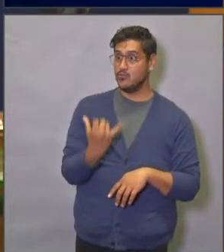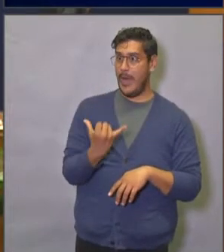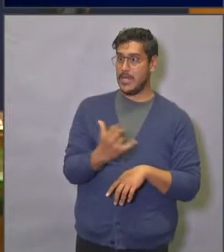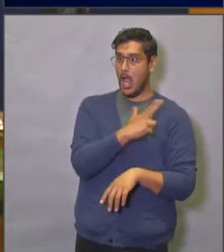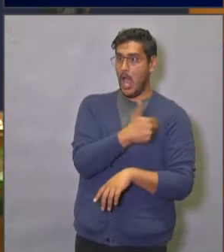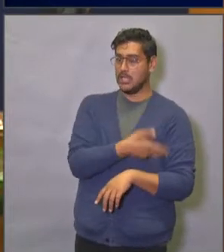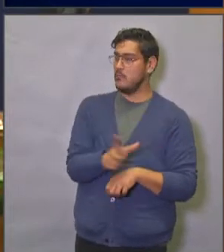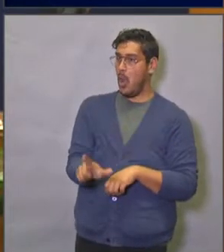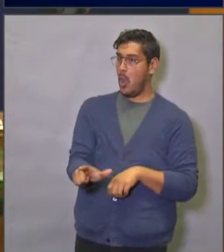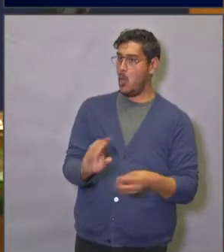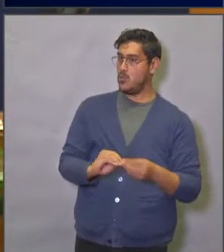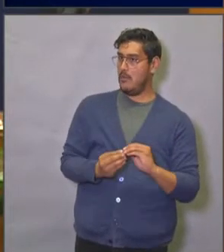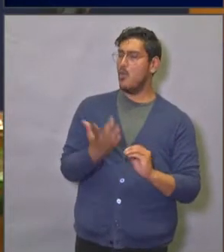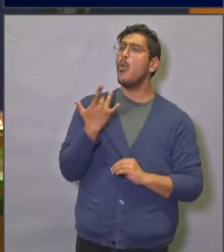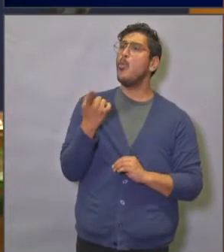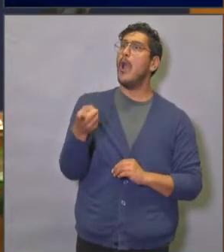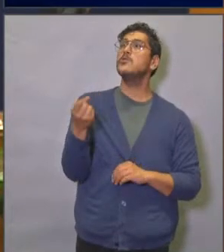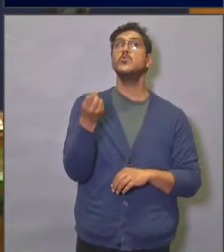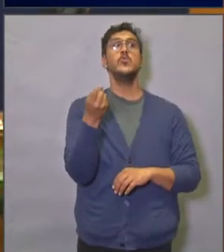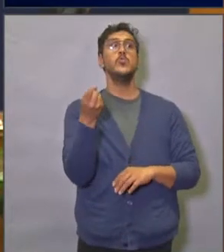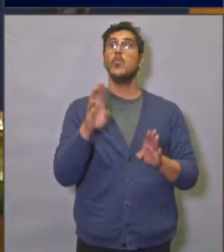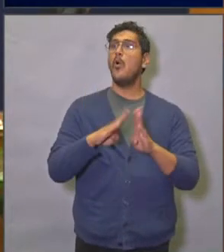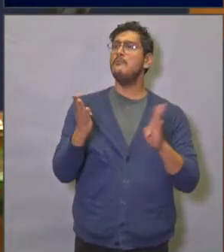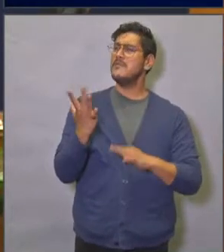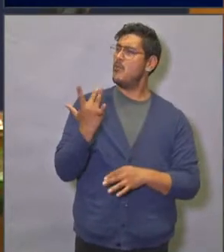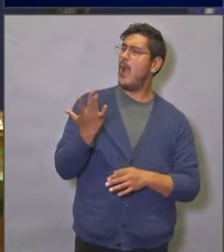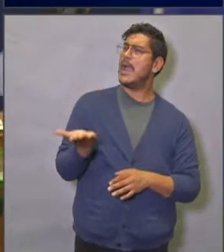right now. Thank you.